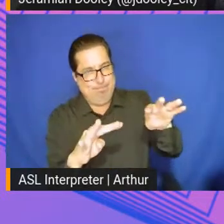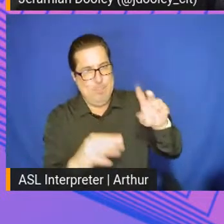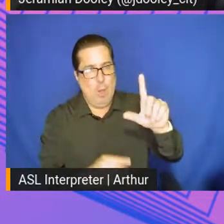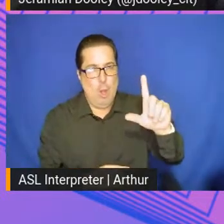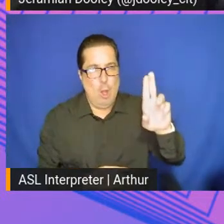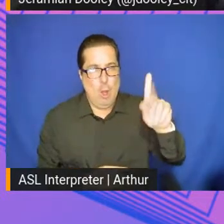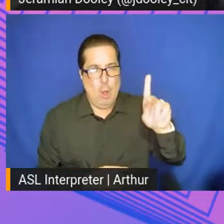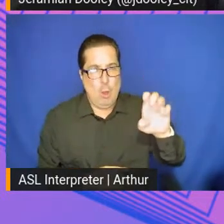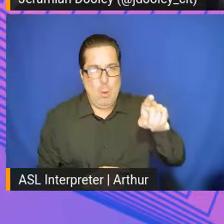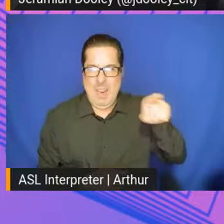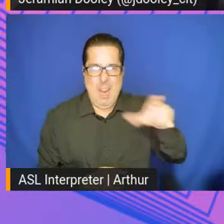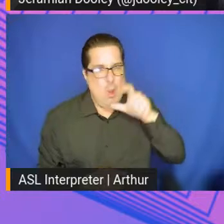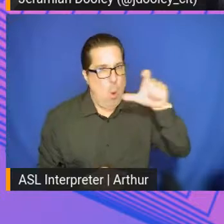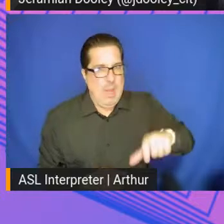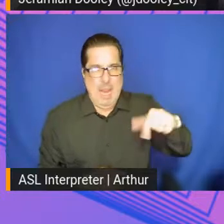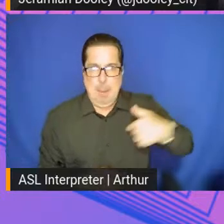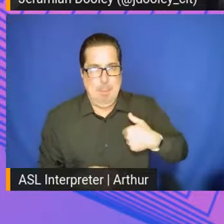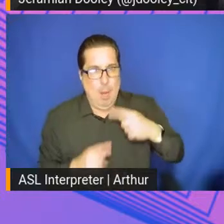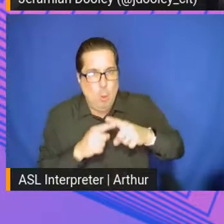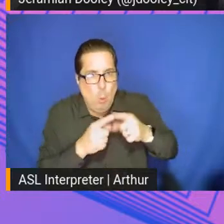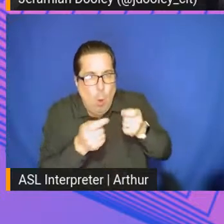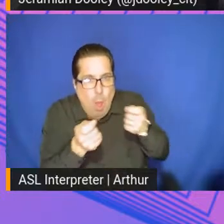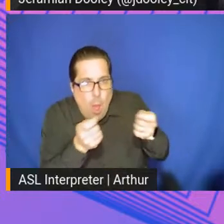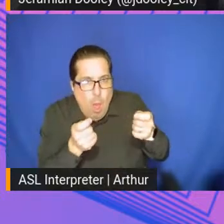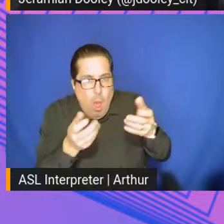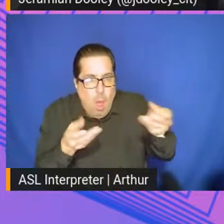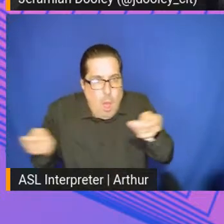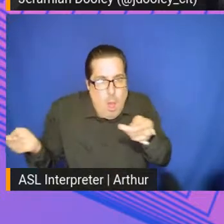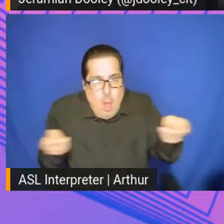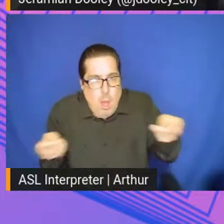me, and I am more than happy to